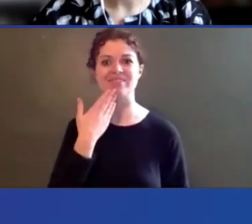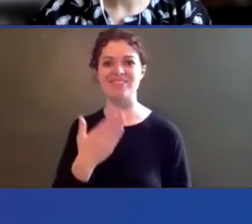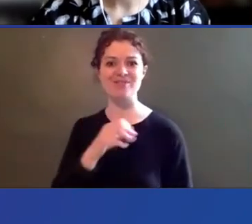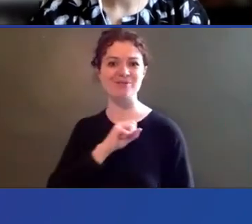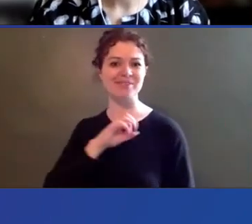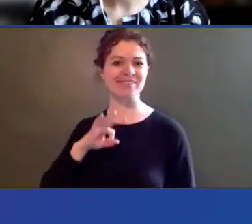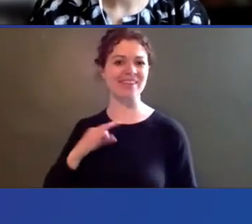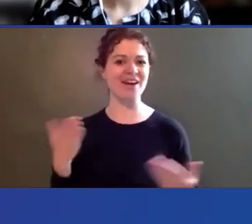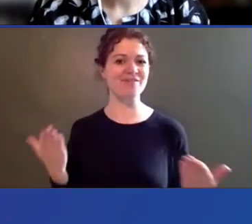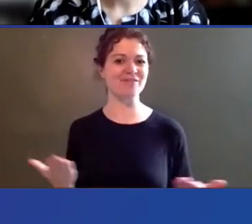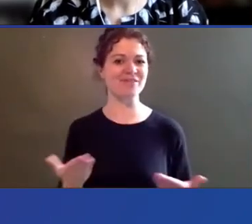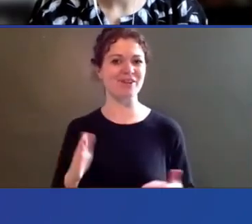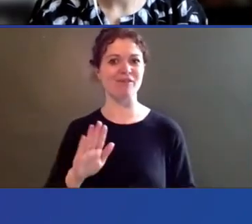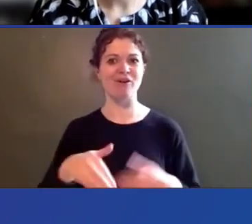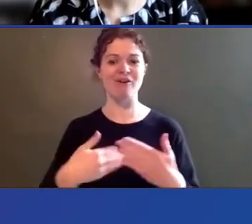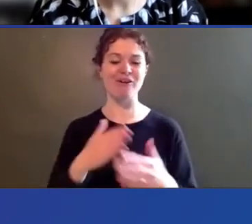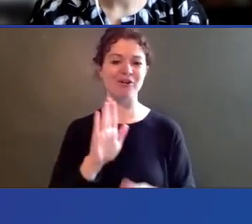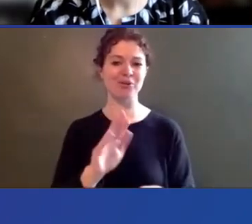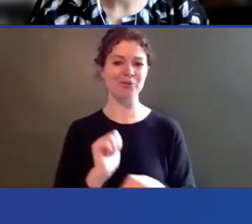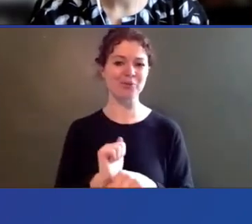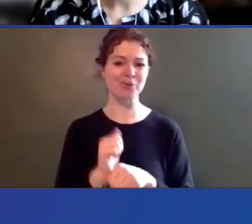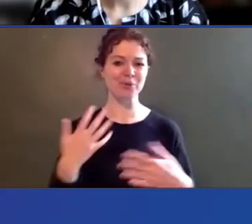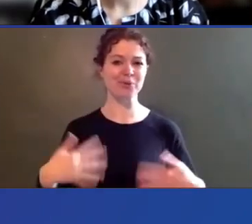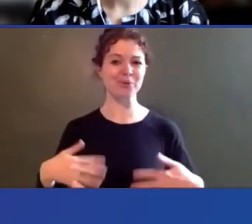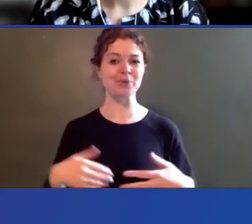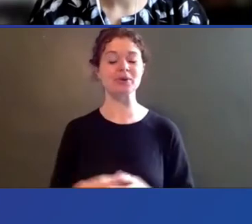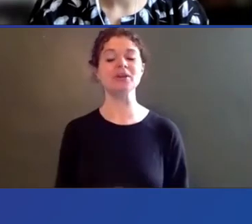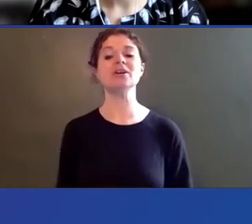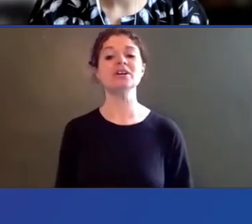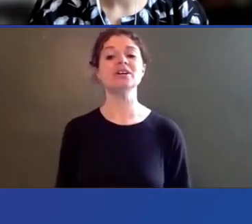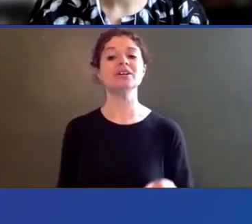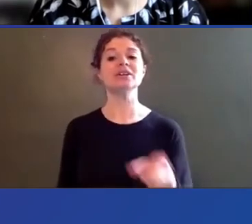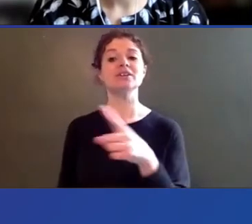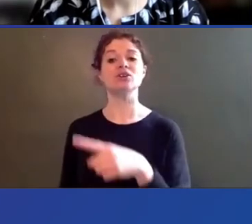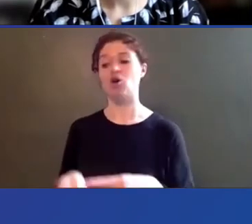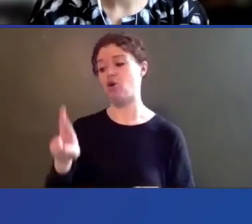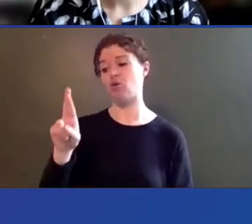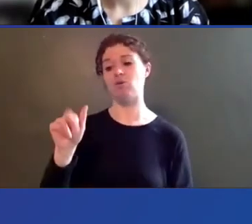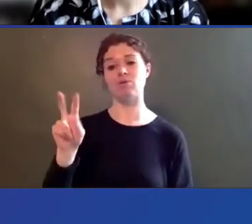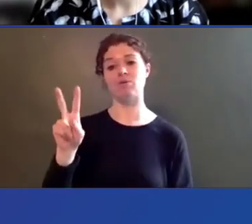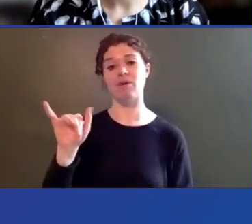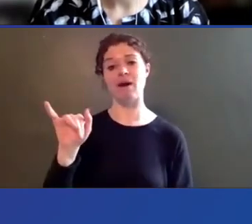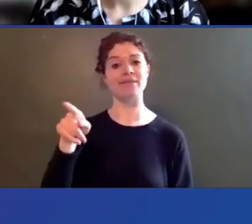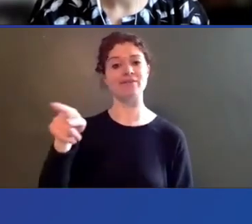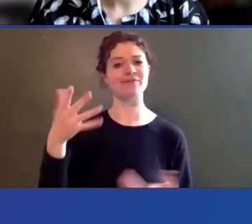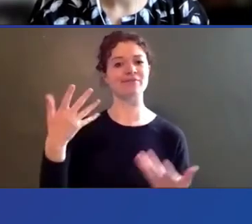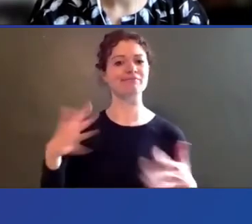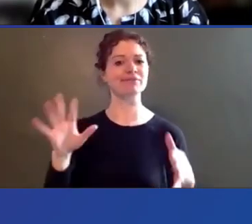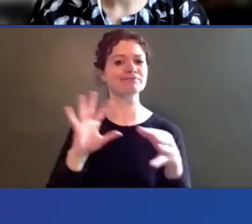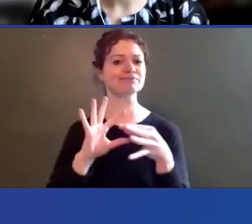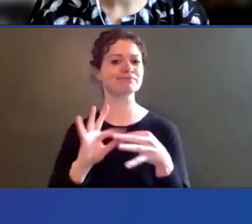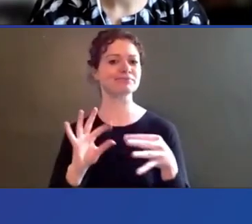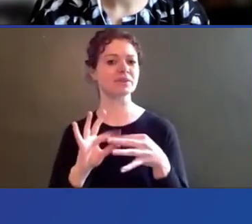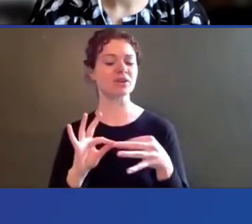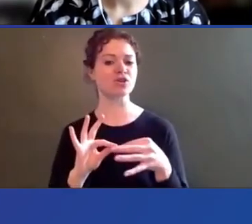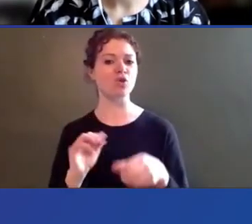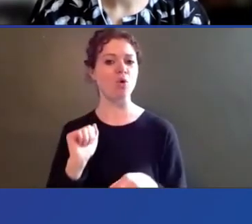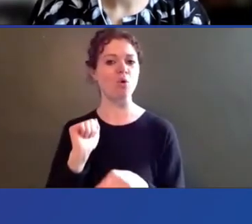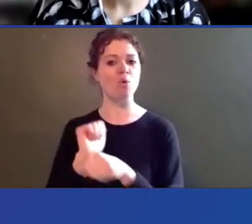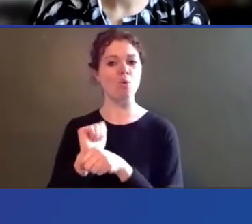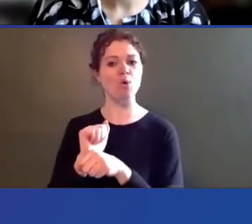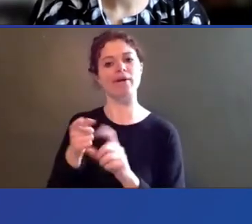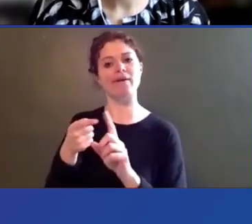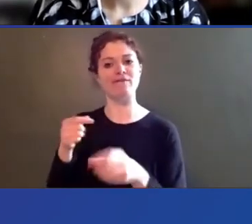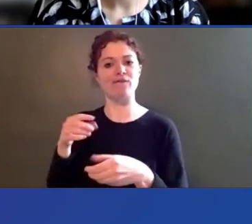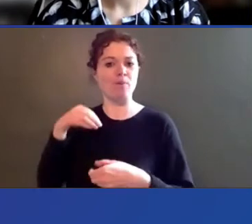symposium. Others in this panel, in terms, you talked about, Ravi, about working from within. And one thing I feel like is